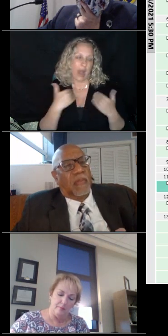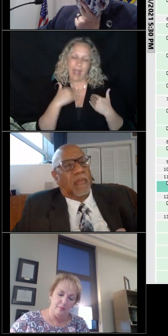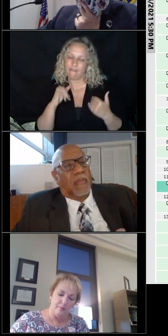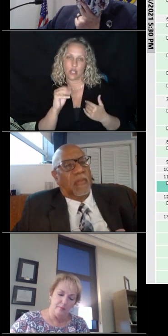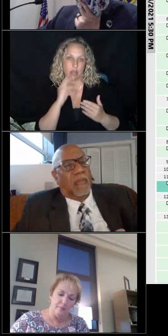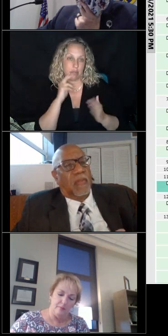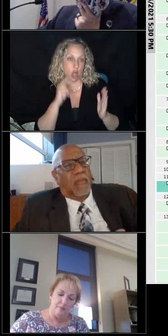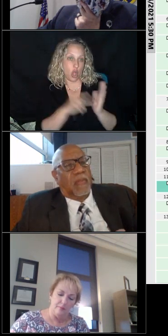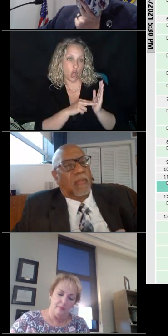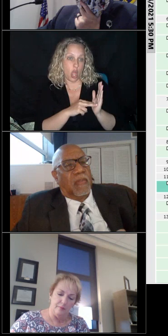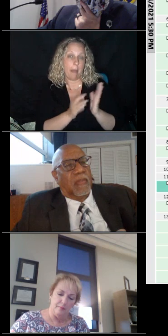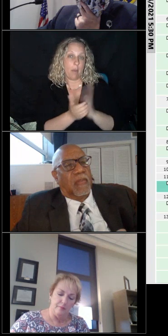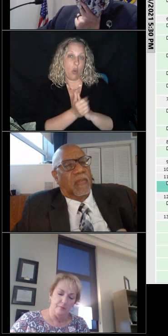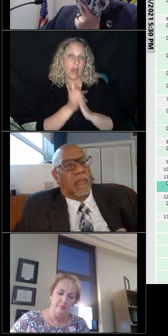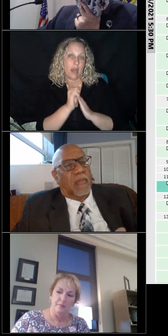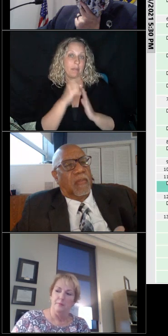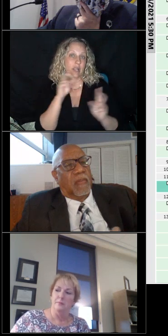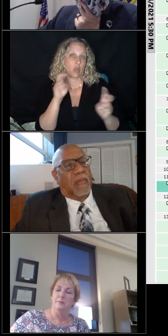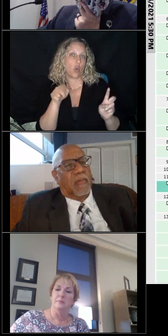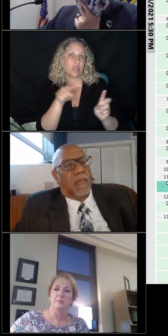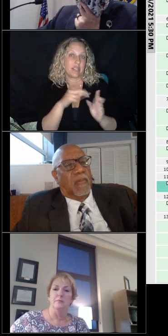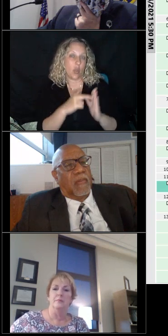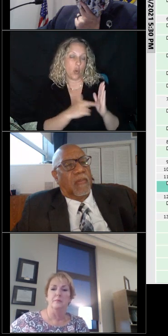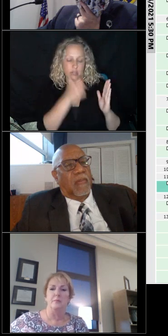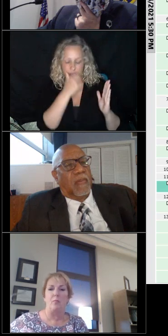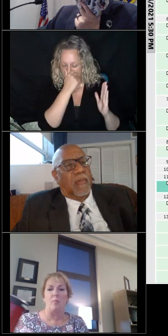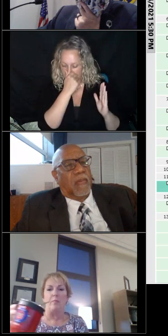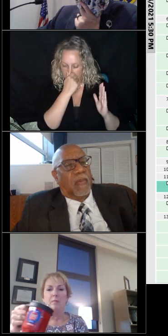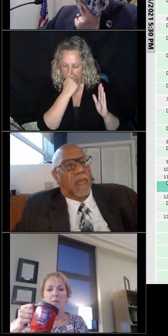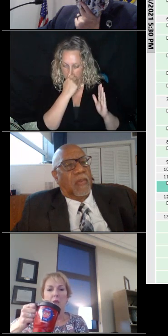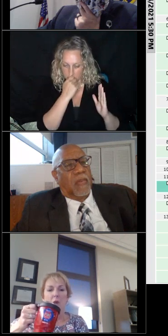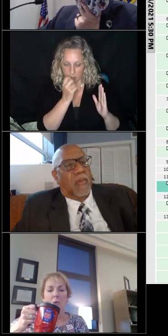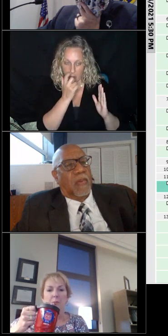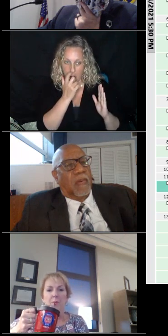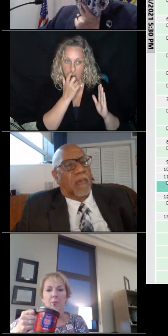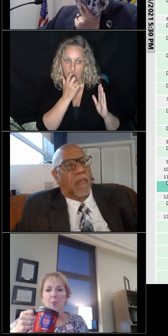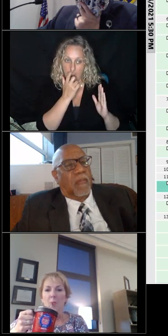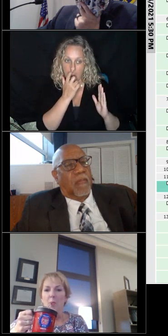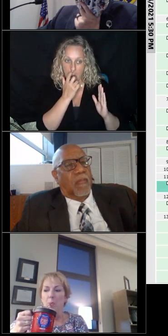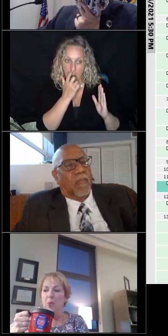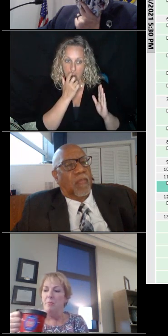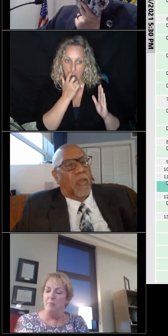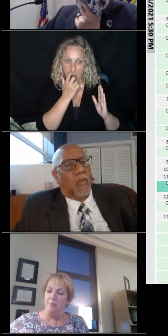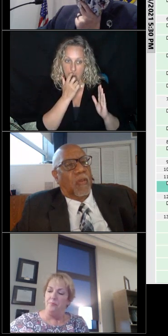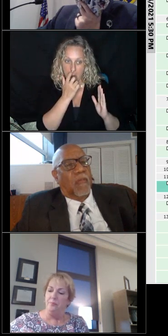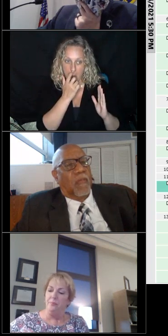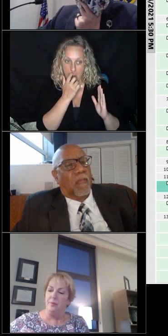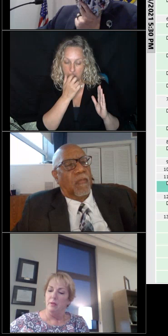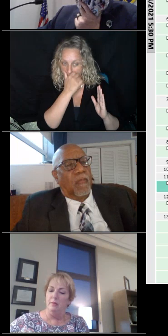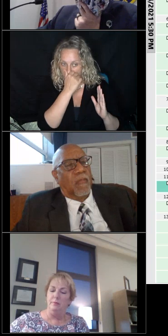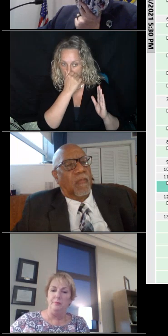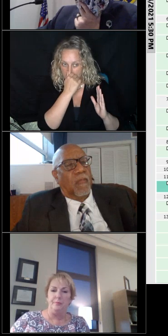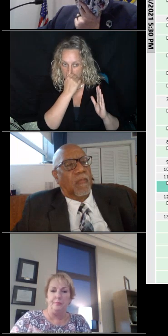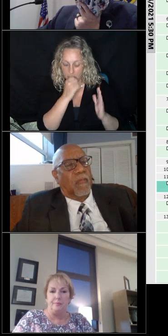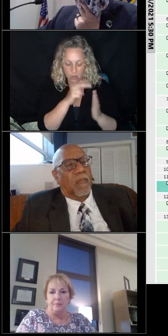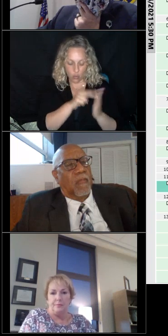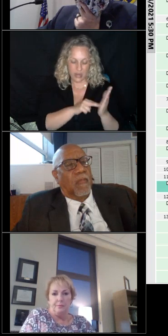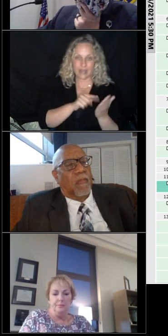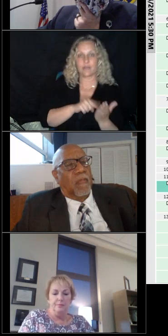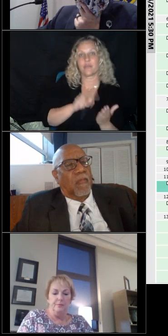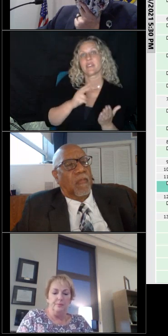at the memorandum, which quotes the ordinance. And let me just read this. At the second